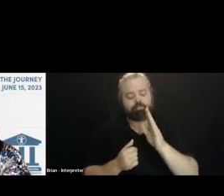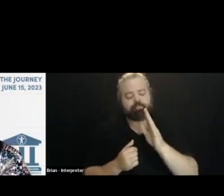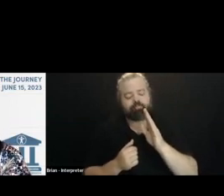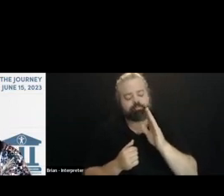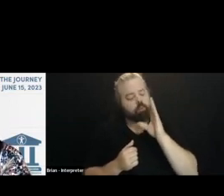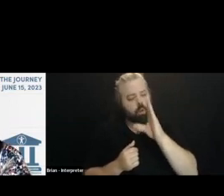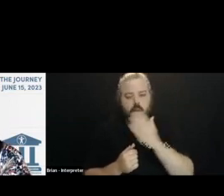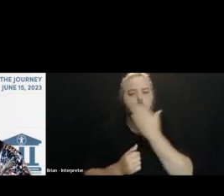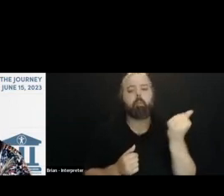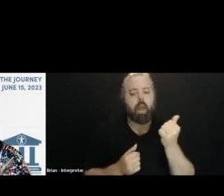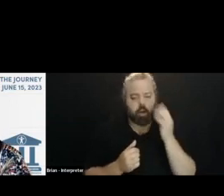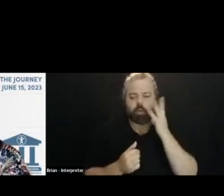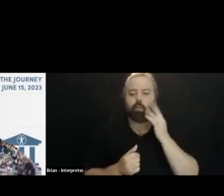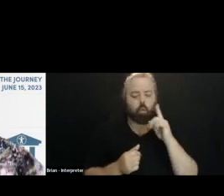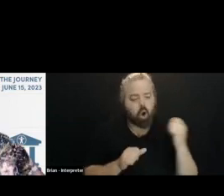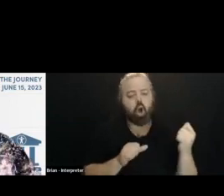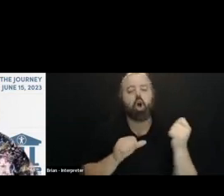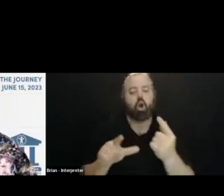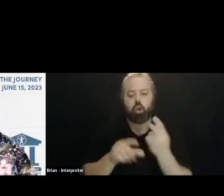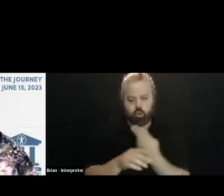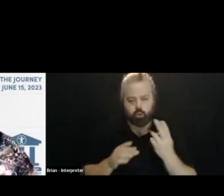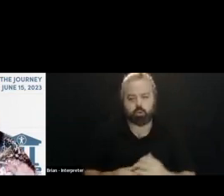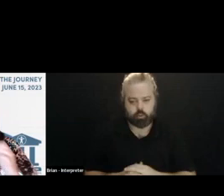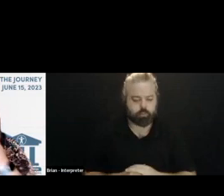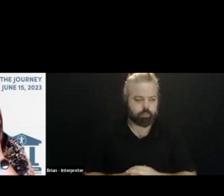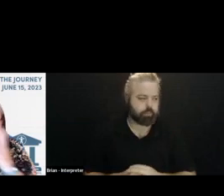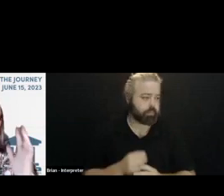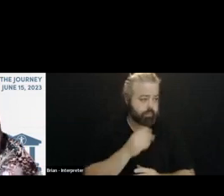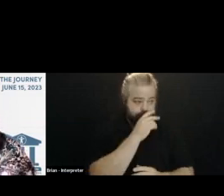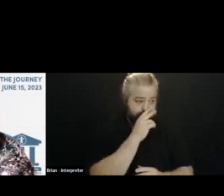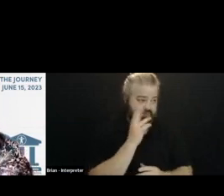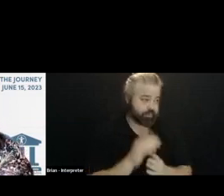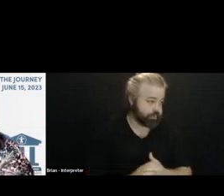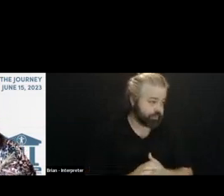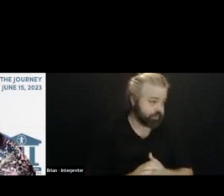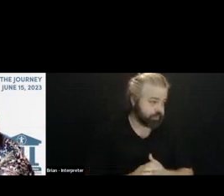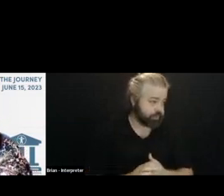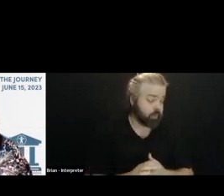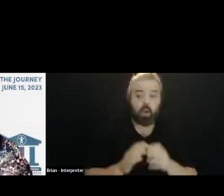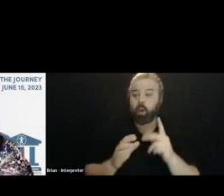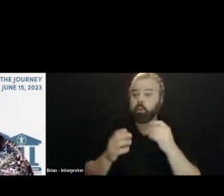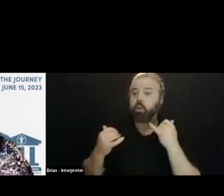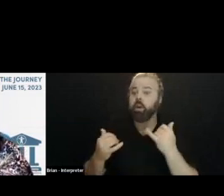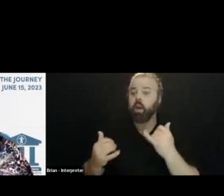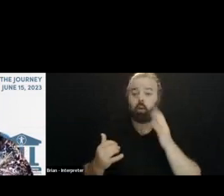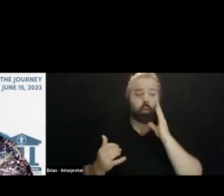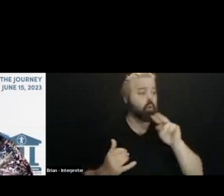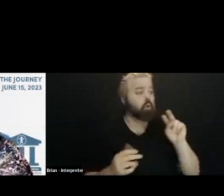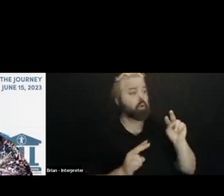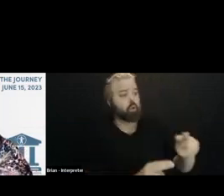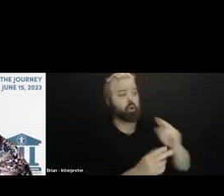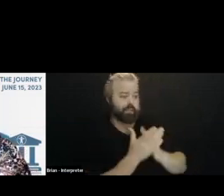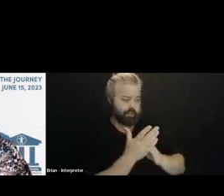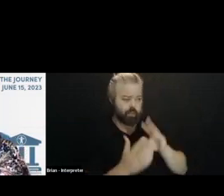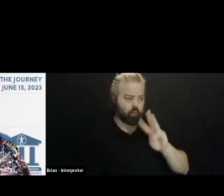experience for all of your users. Okay, so let's actually look at some websites